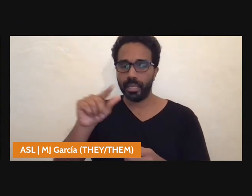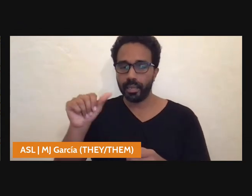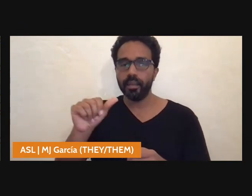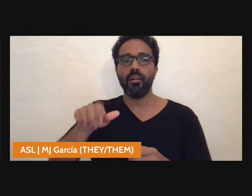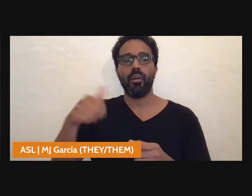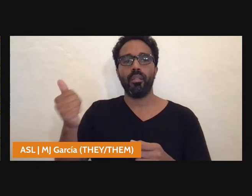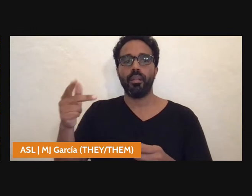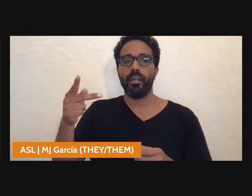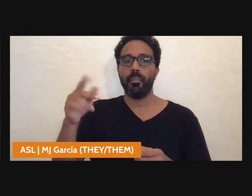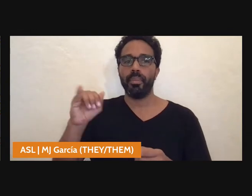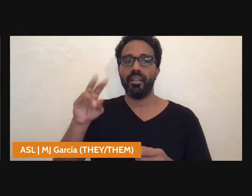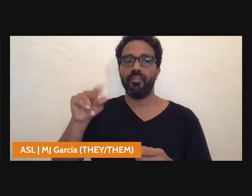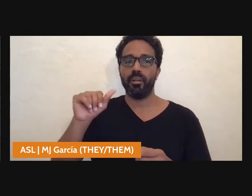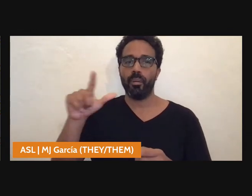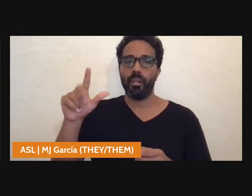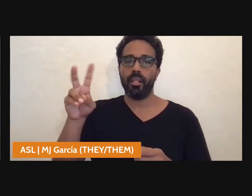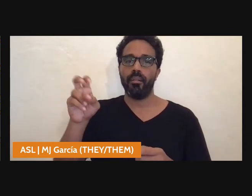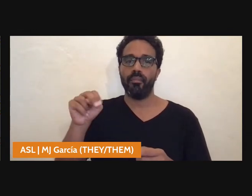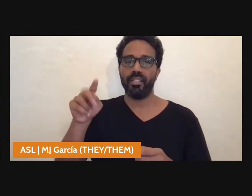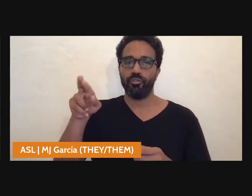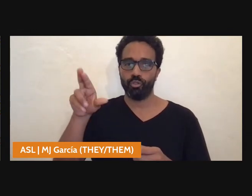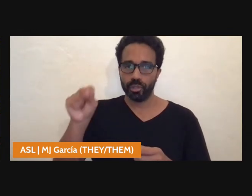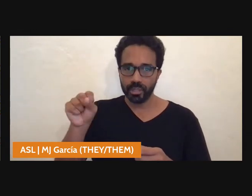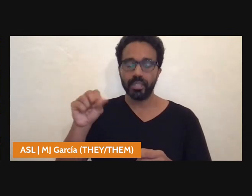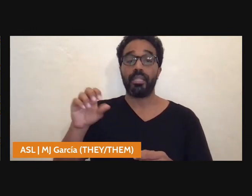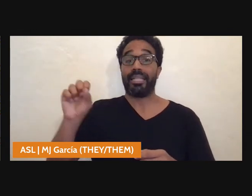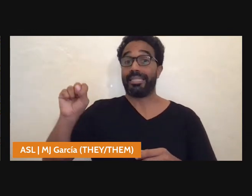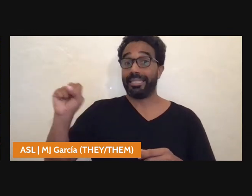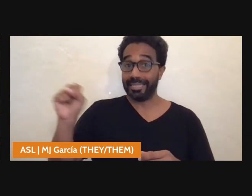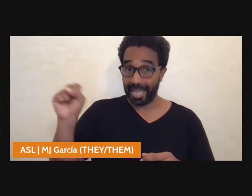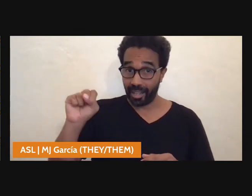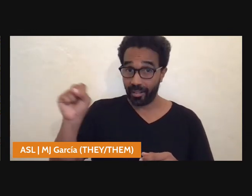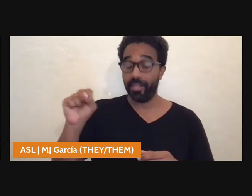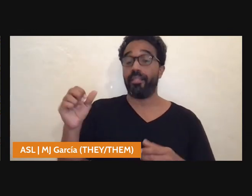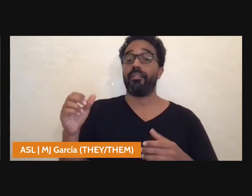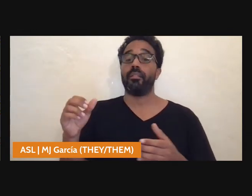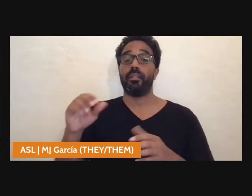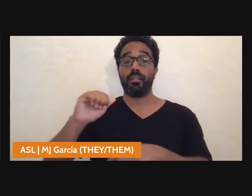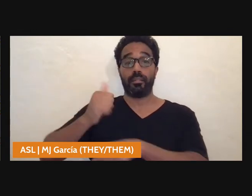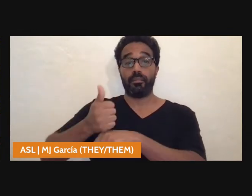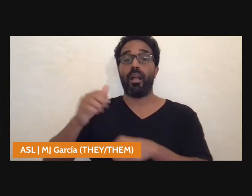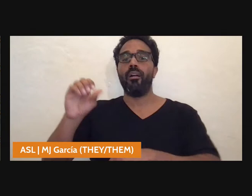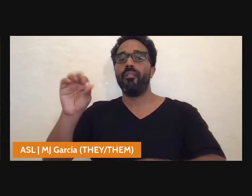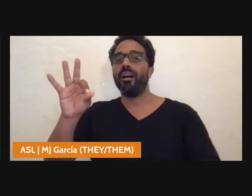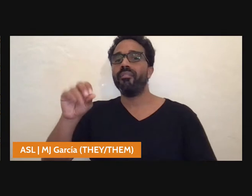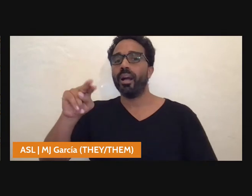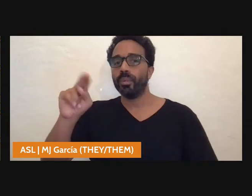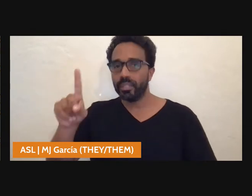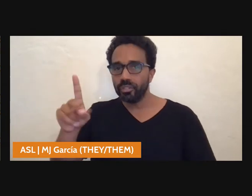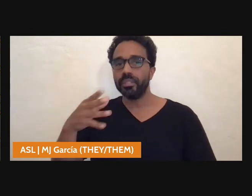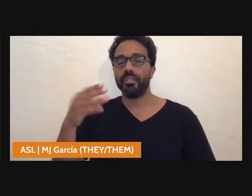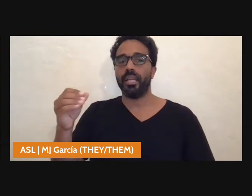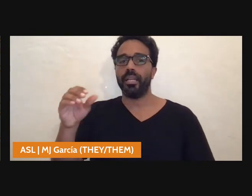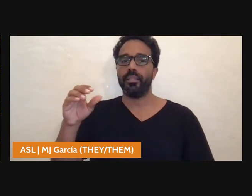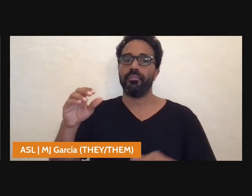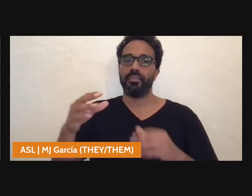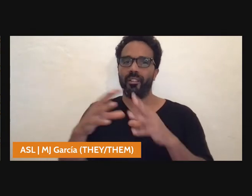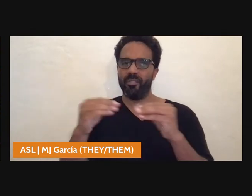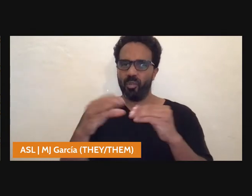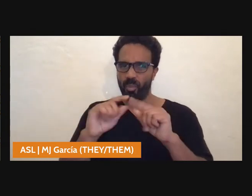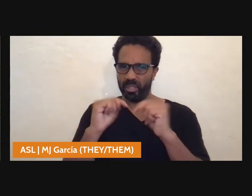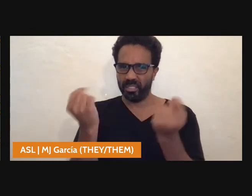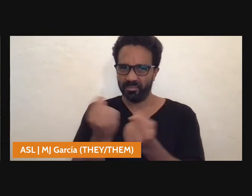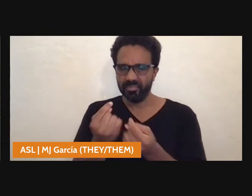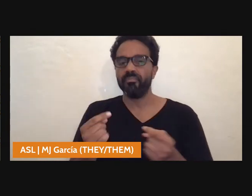Ventures, Seattle Foundation, Seattle Seahawks, and Threshold Philanthropy have come together to support this intentional